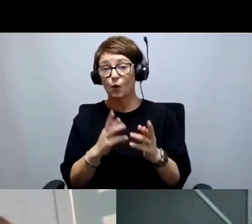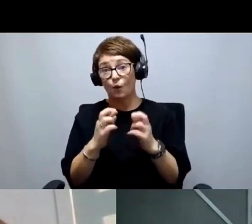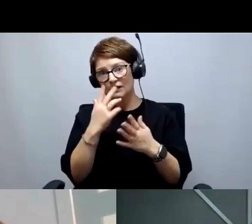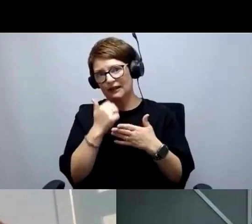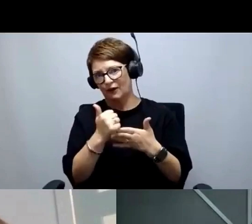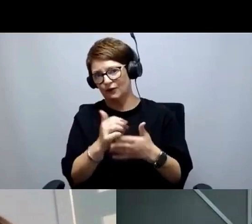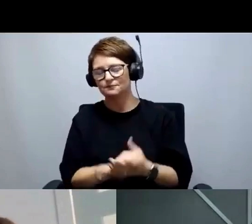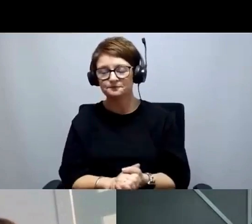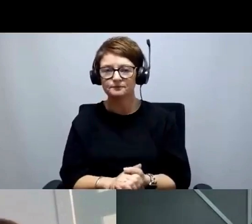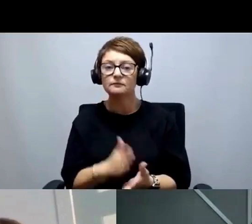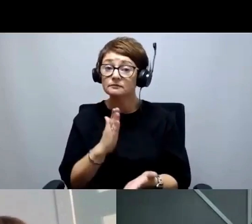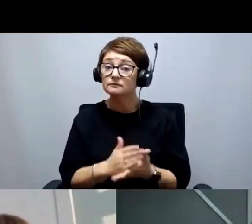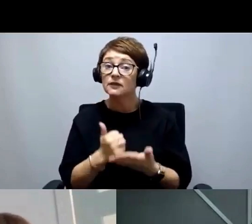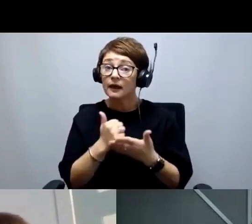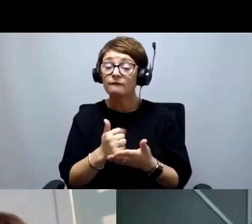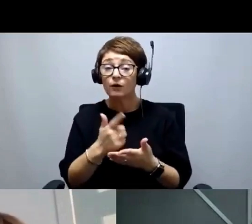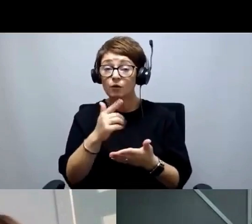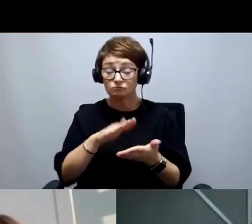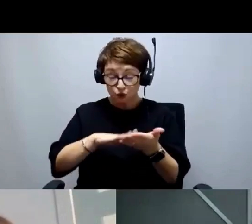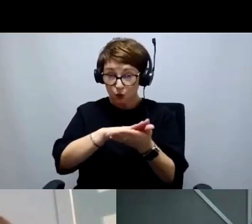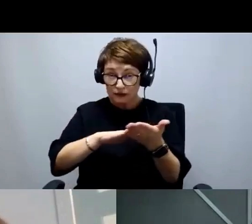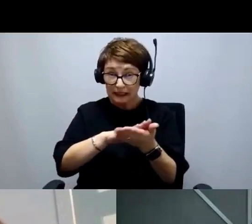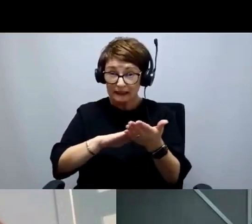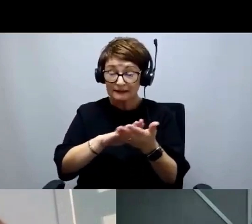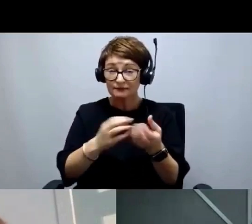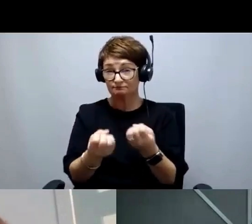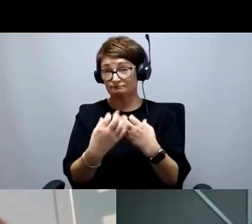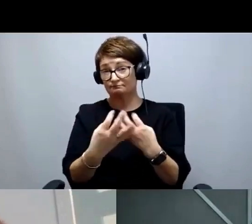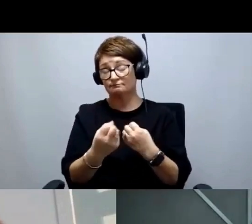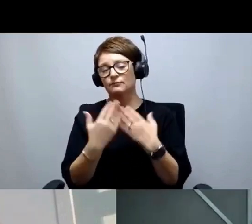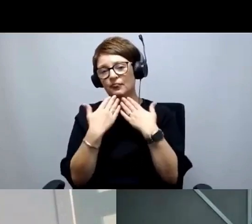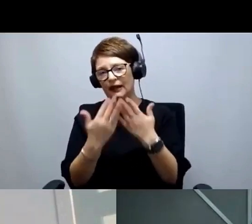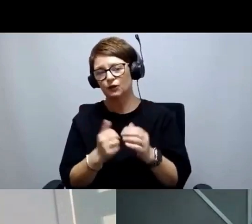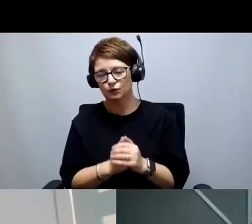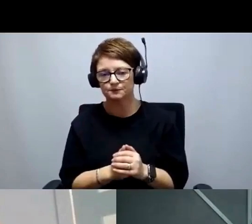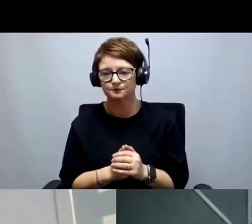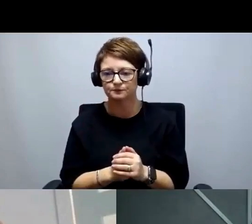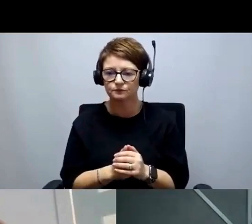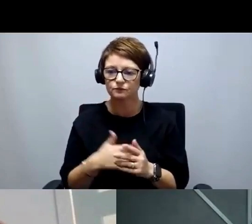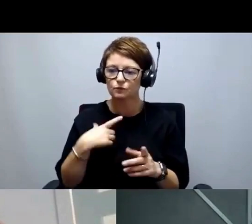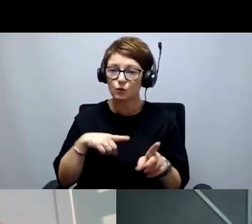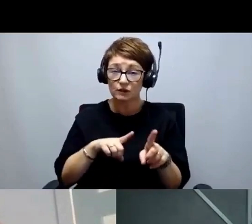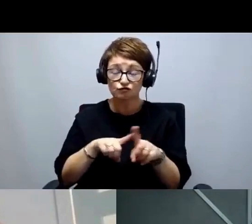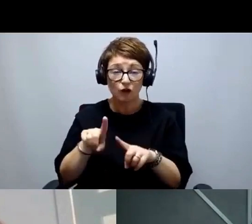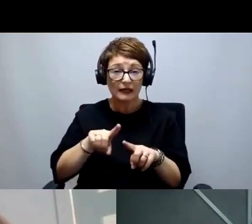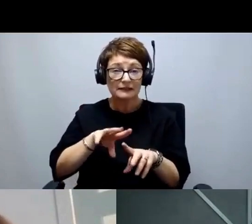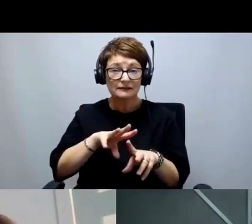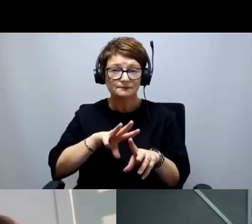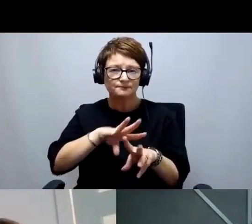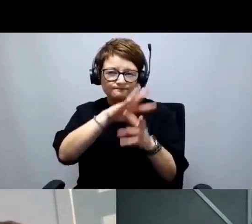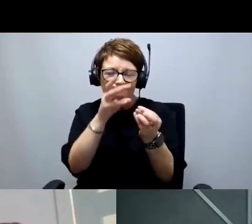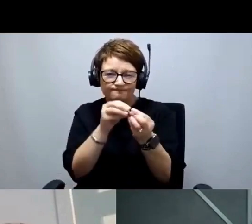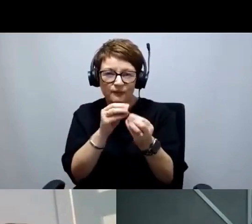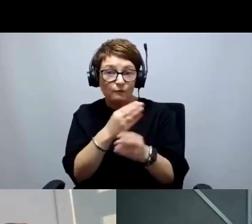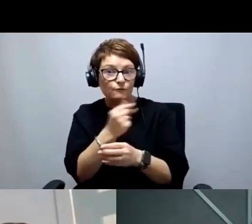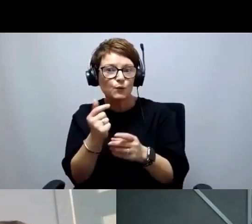Thank you. I think it's helpful to have that context and narrative. I'm going to try and sum up a few of the questions here. There are a few of them that are